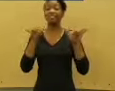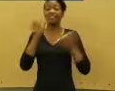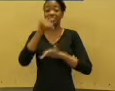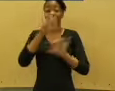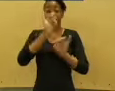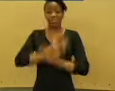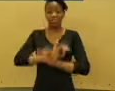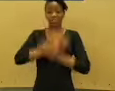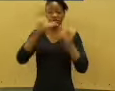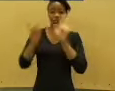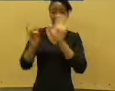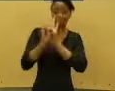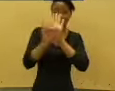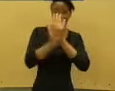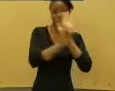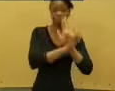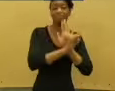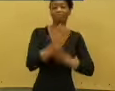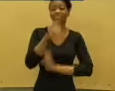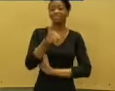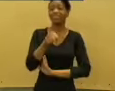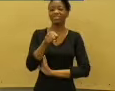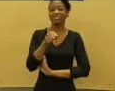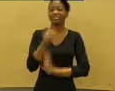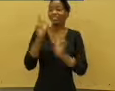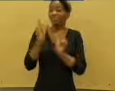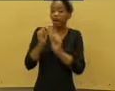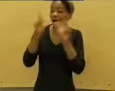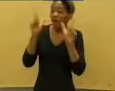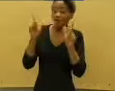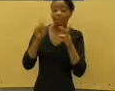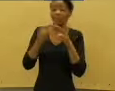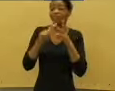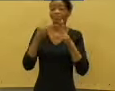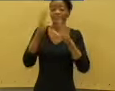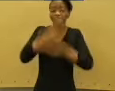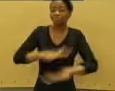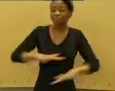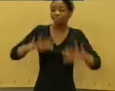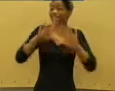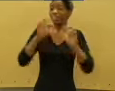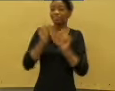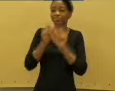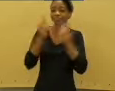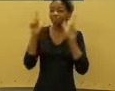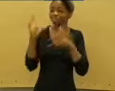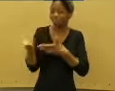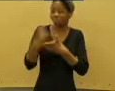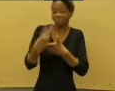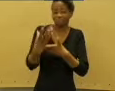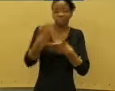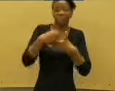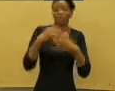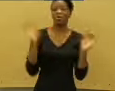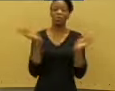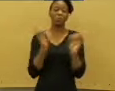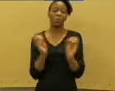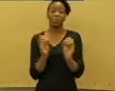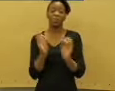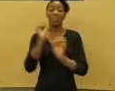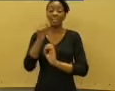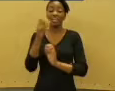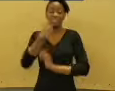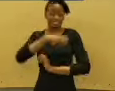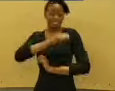to identify that it's the lack of recognition. The space doesn't recognize that there are people in this space who are